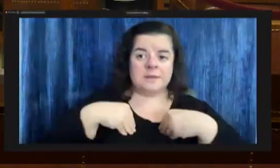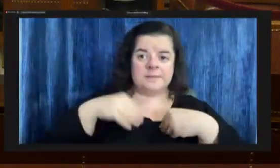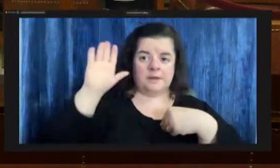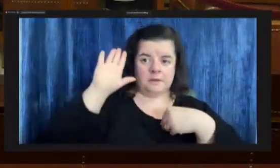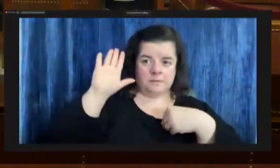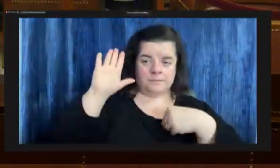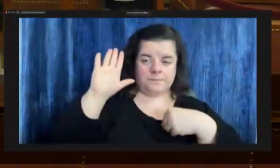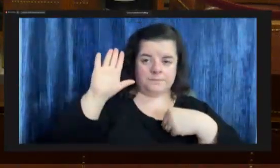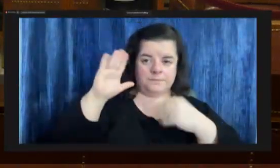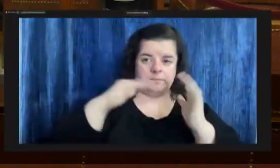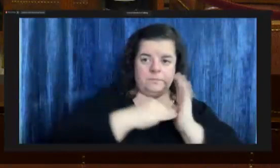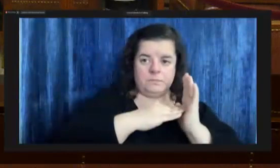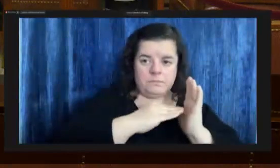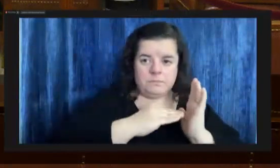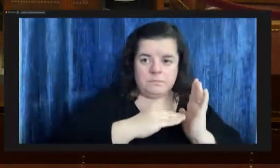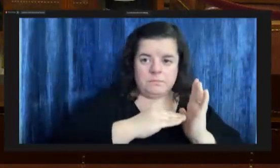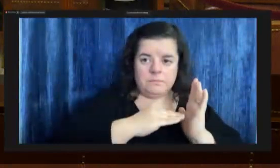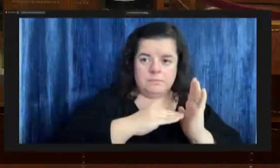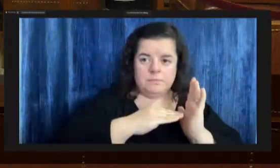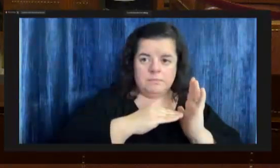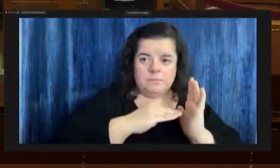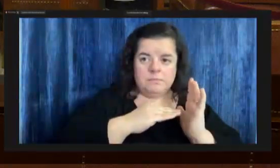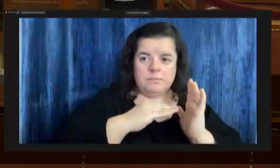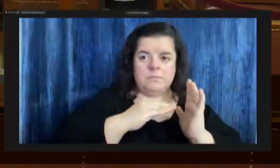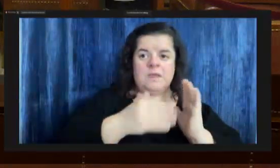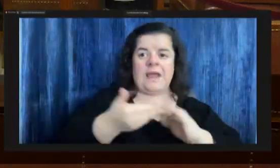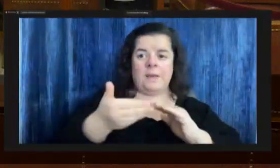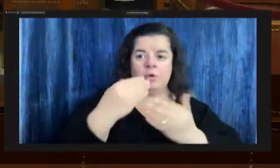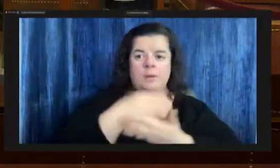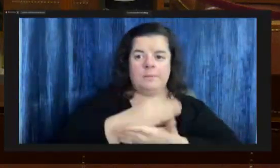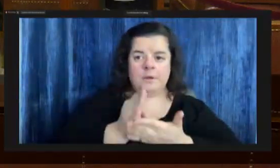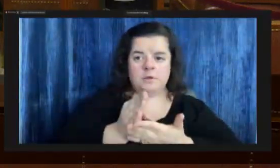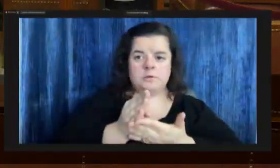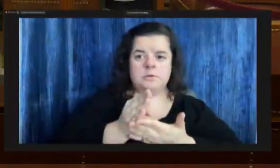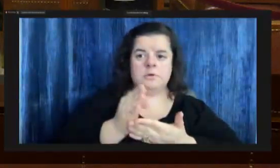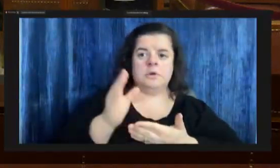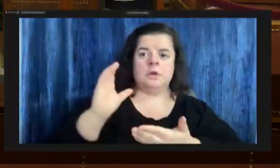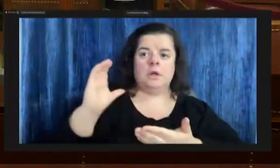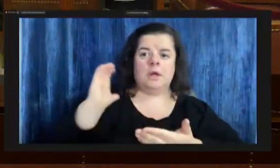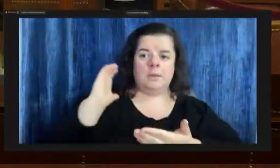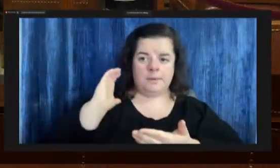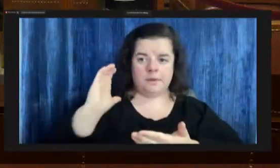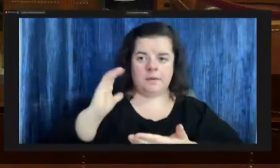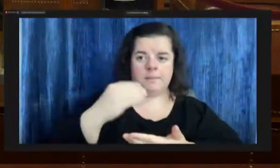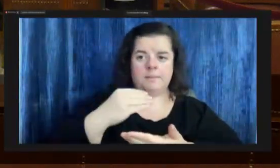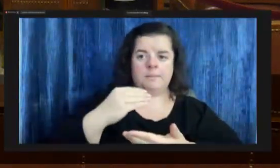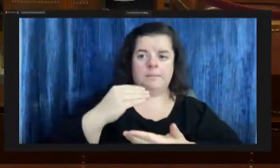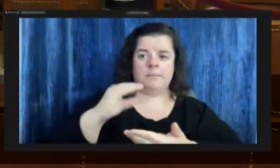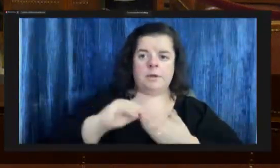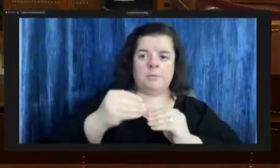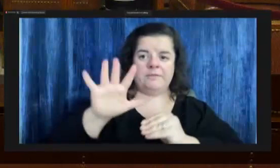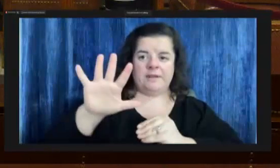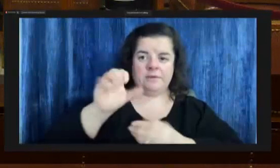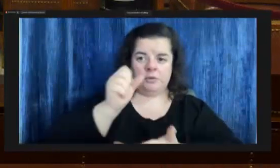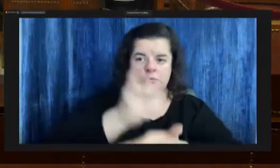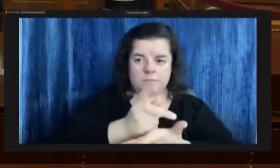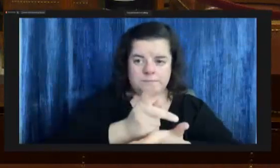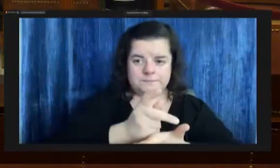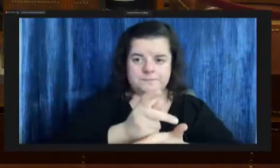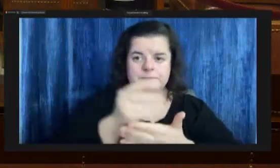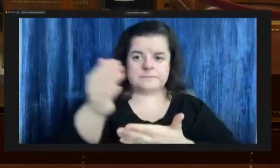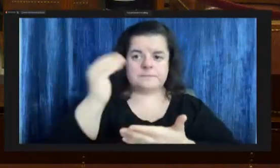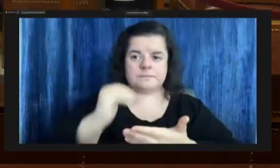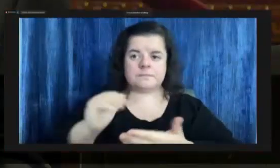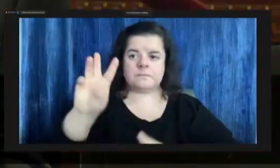Aye. Any opposed? Operating budget, excuse me. Capital budget, excuse me, number five has been approved, and that takes yeah. us to number